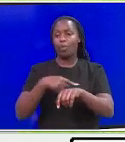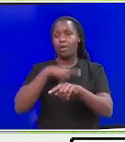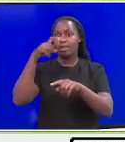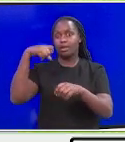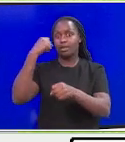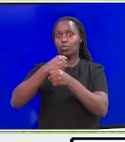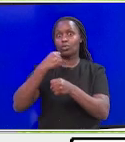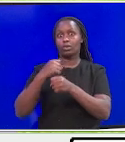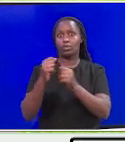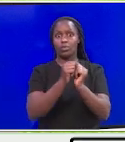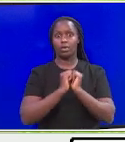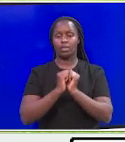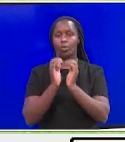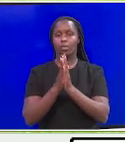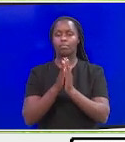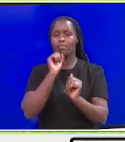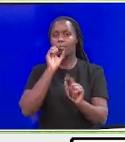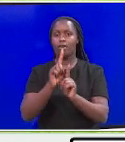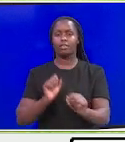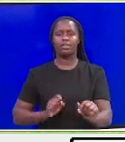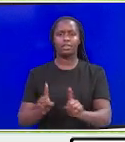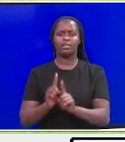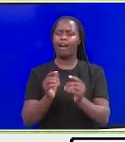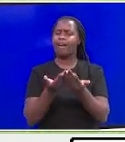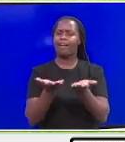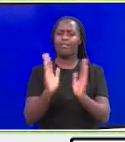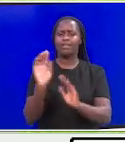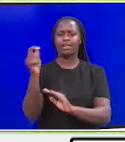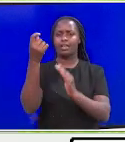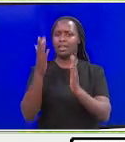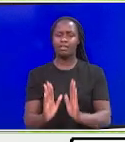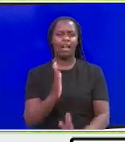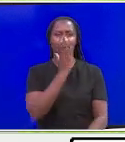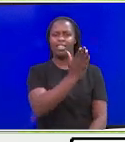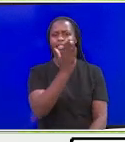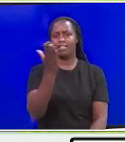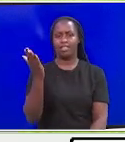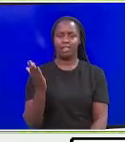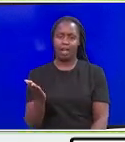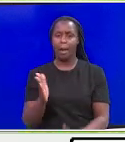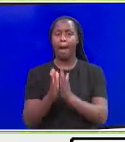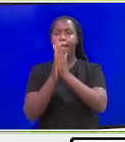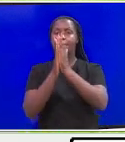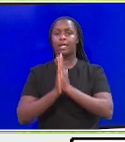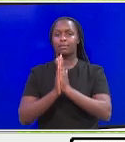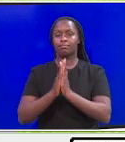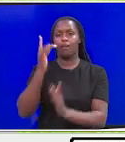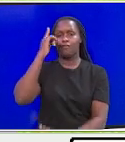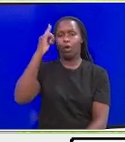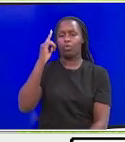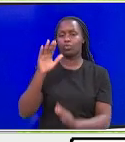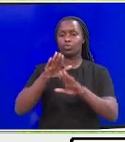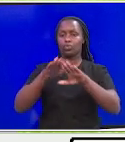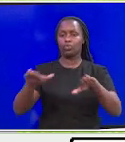together around our brothers and sisters, every single Kenyan, wherever you are, in praying, that you may pray for these young